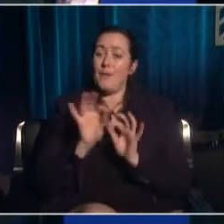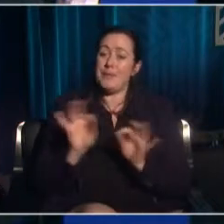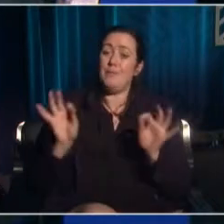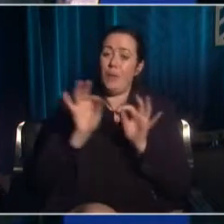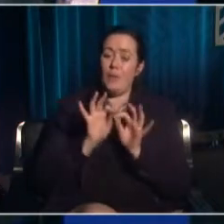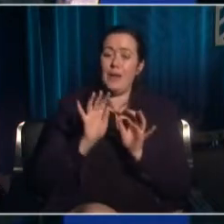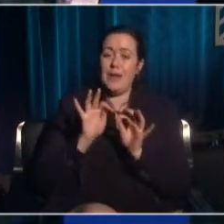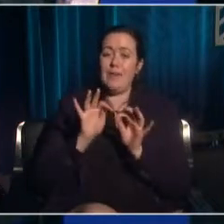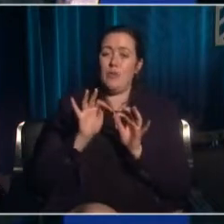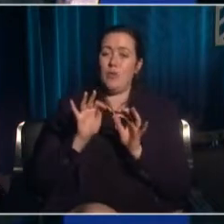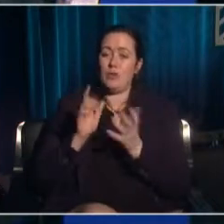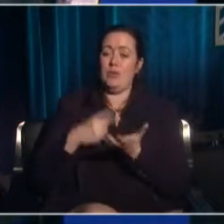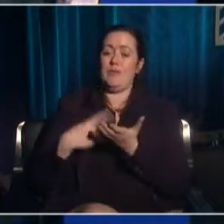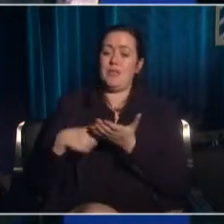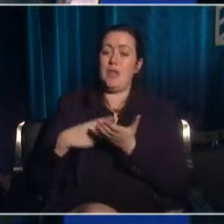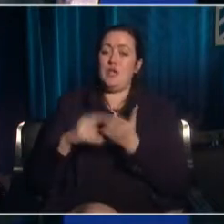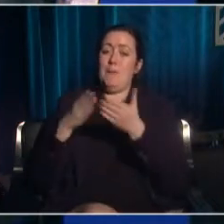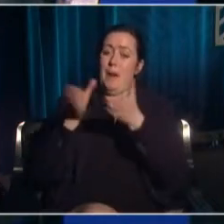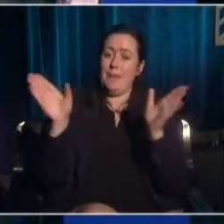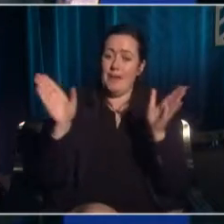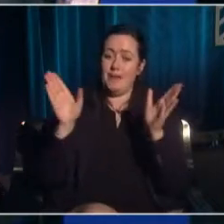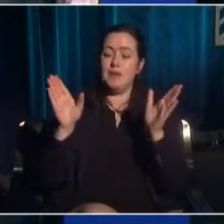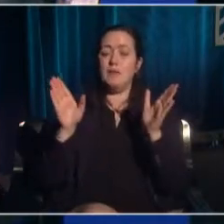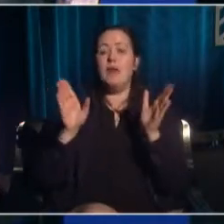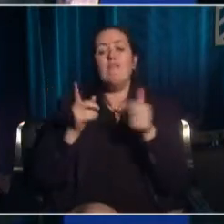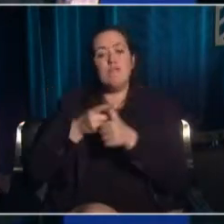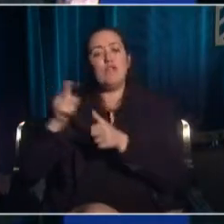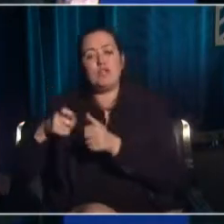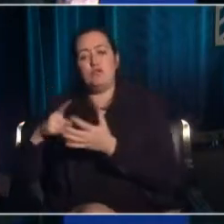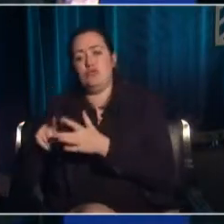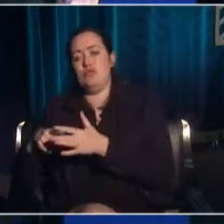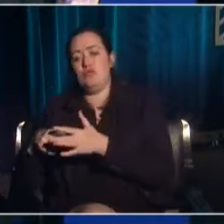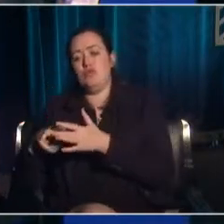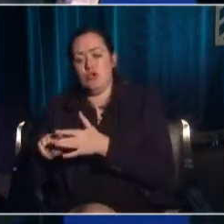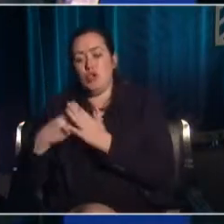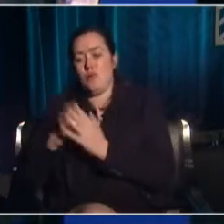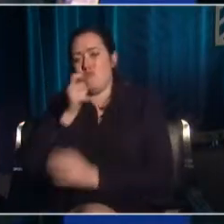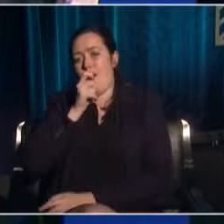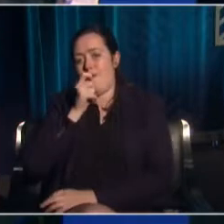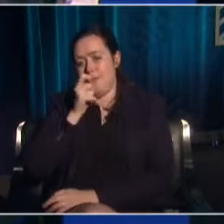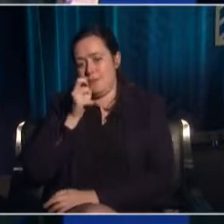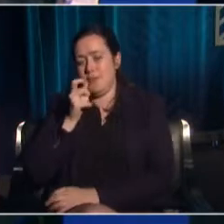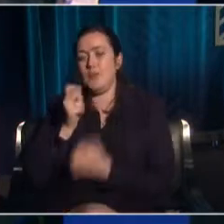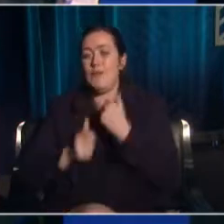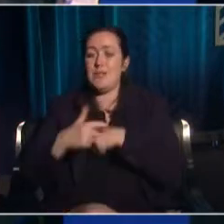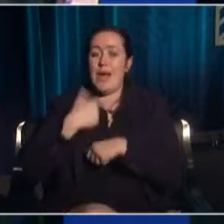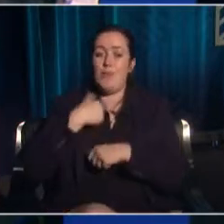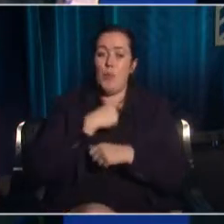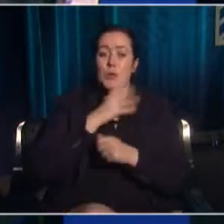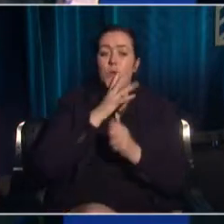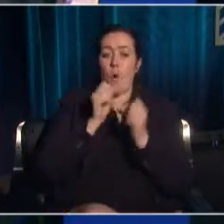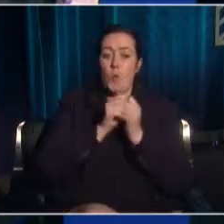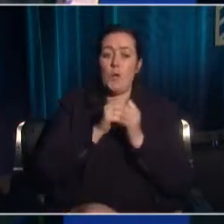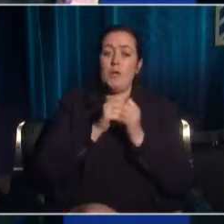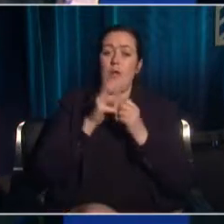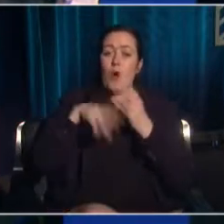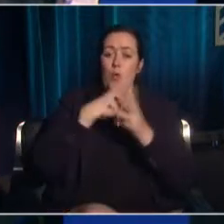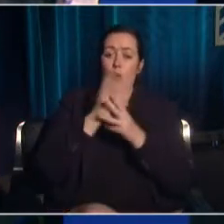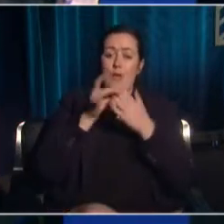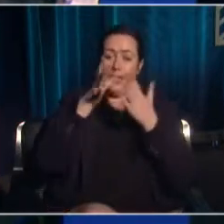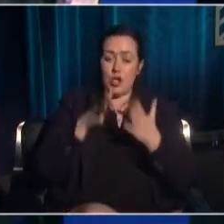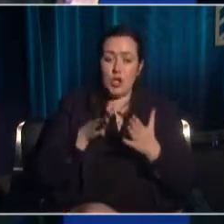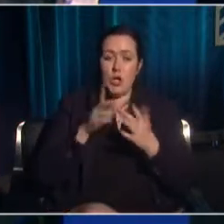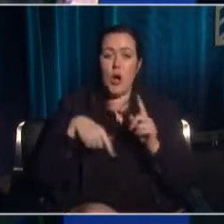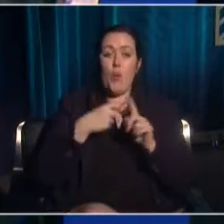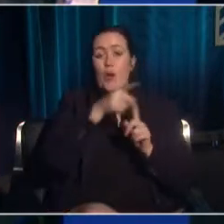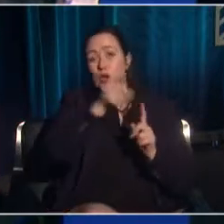with someone publicly, you've got to try privately. And so every time we target a world leader, the first time they hear about it isn't when we